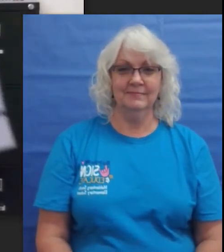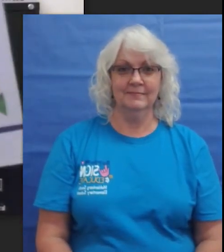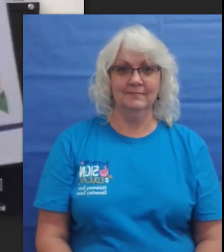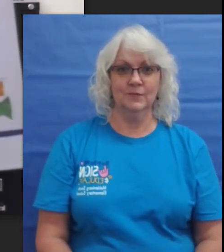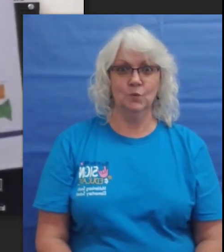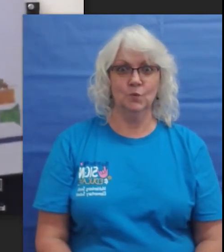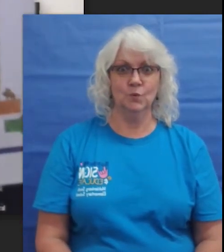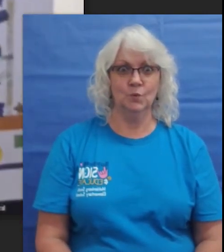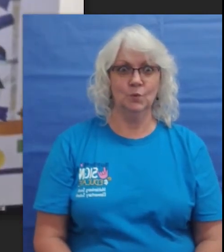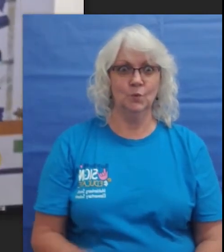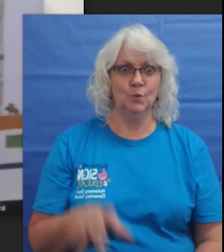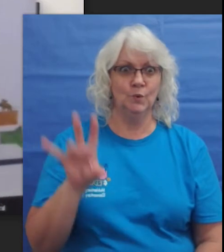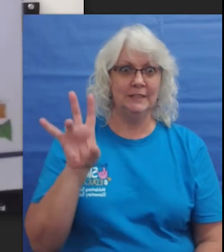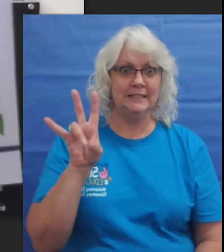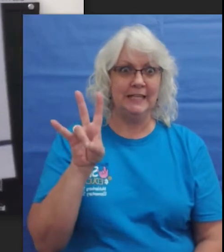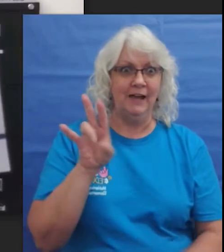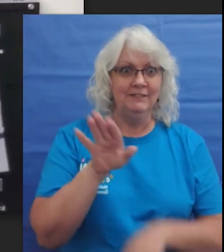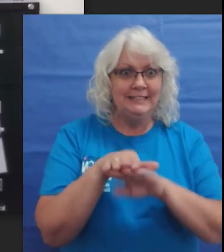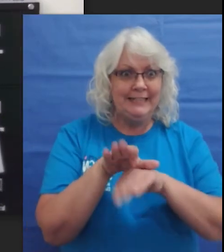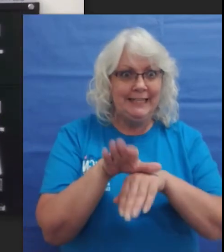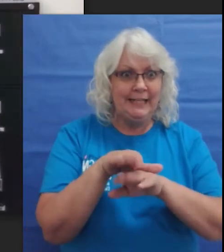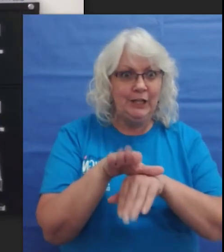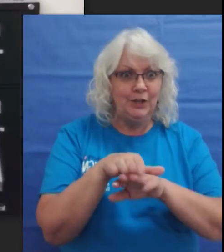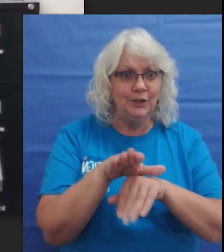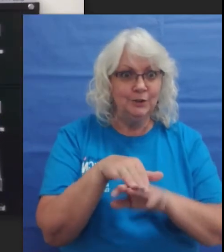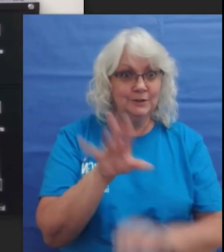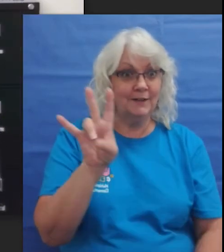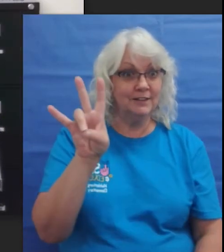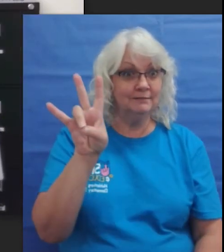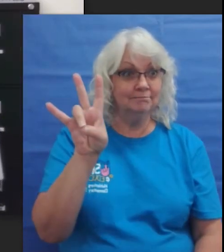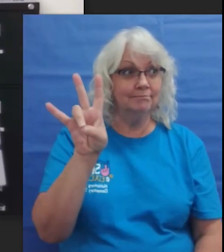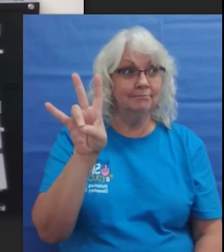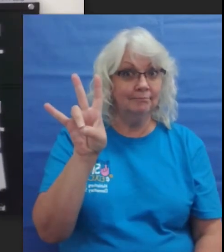Ooh, seven seals.